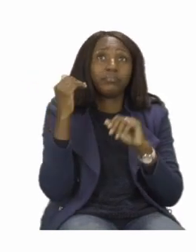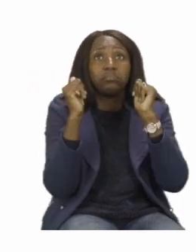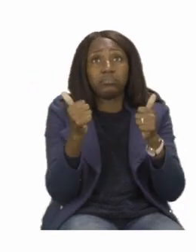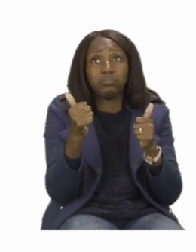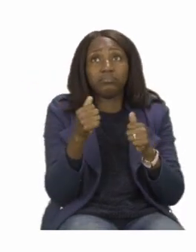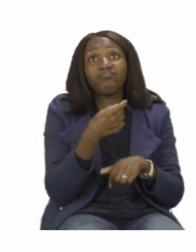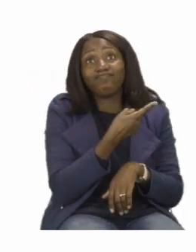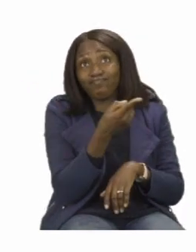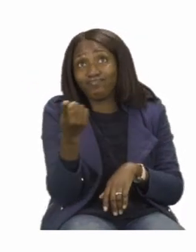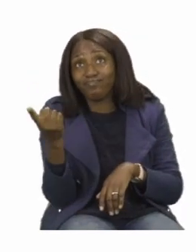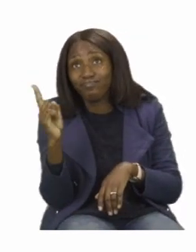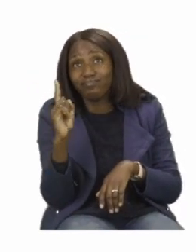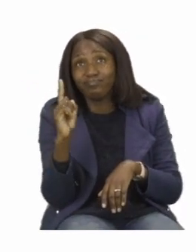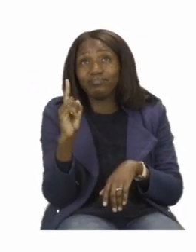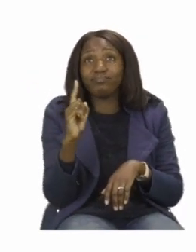they,